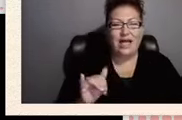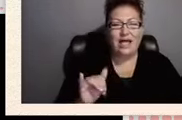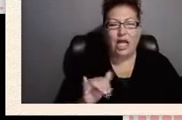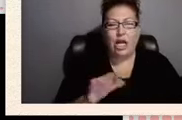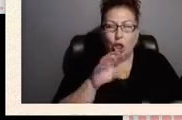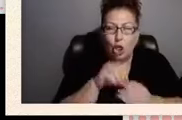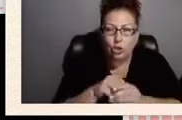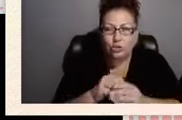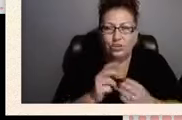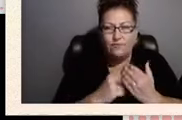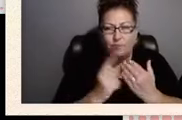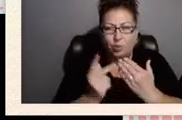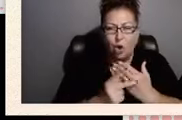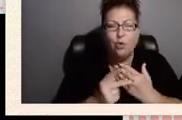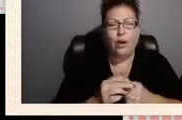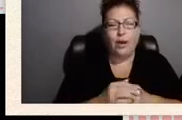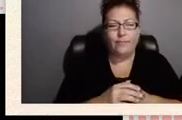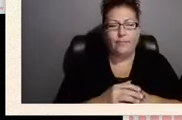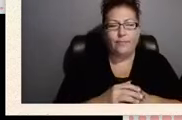program at Indian River State College.